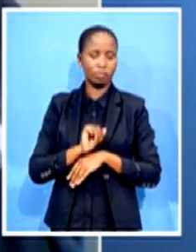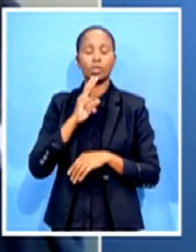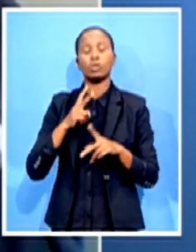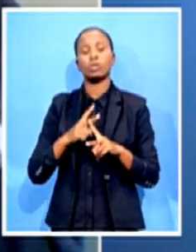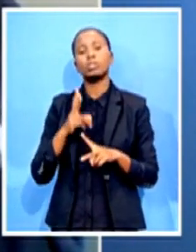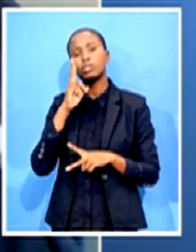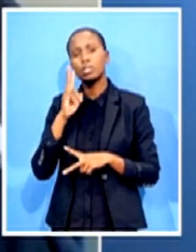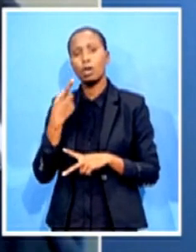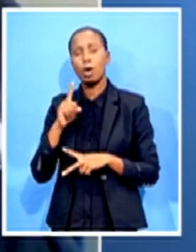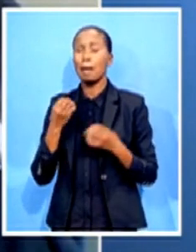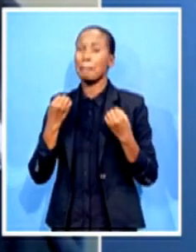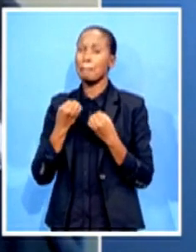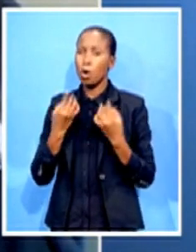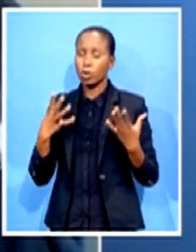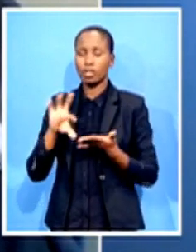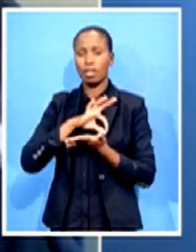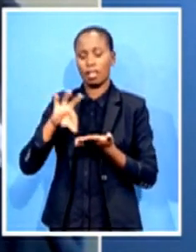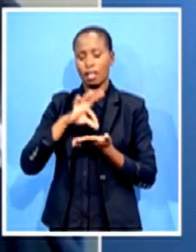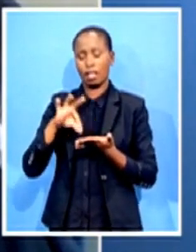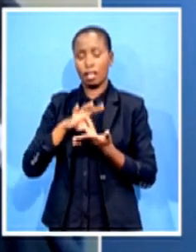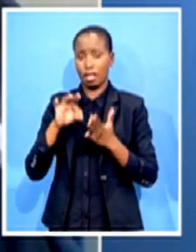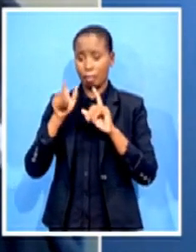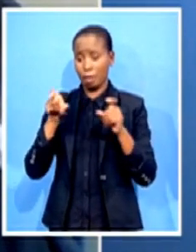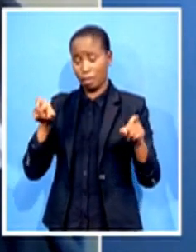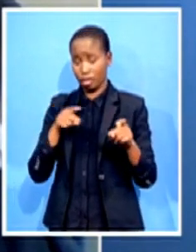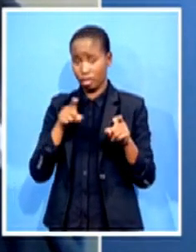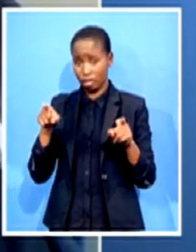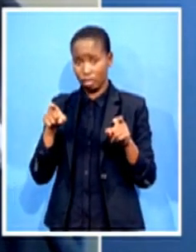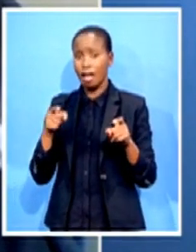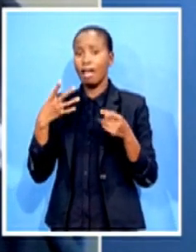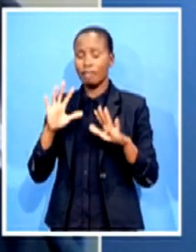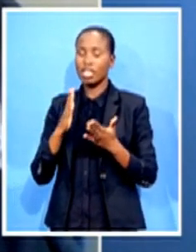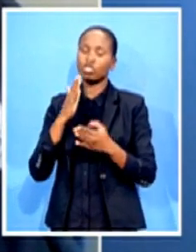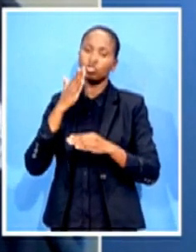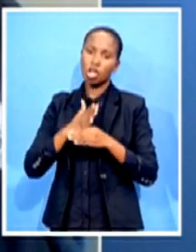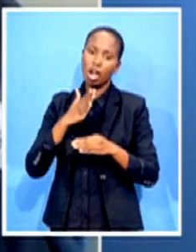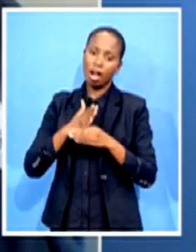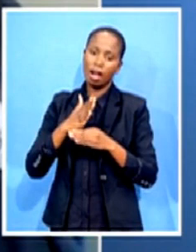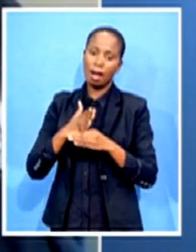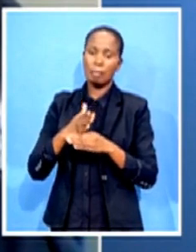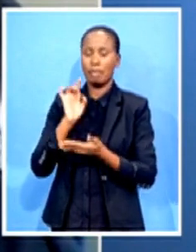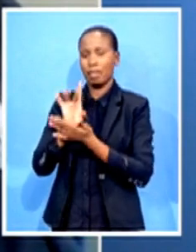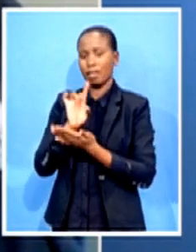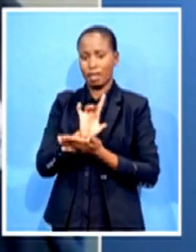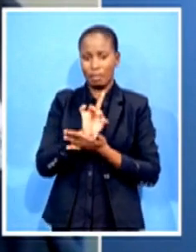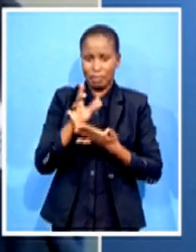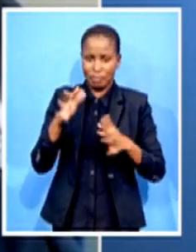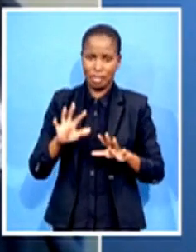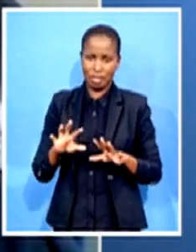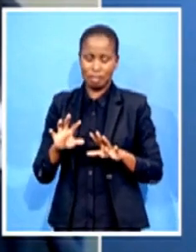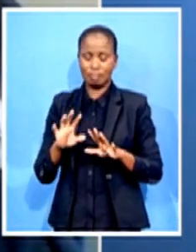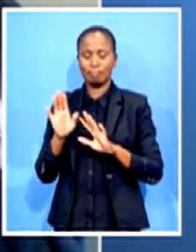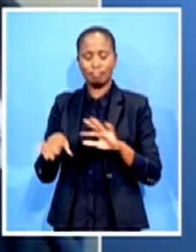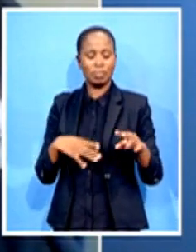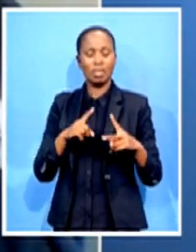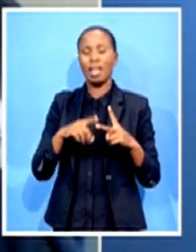that have lost their jobs. We have been dealing with cases of domestic workers from last year